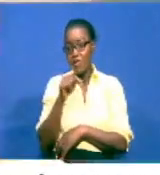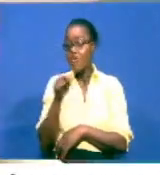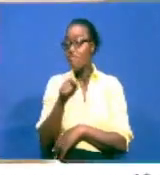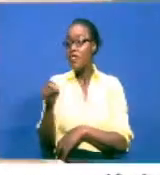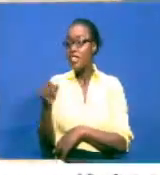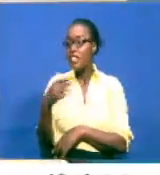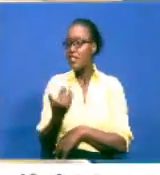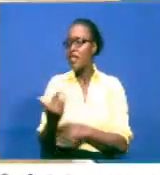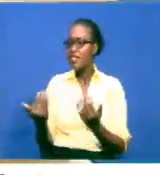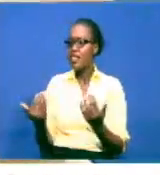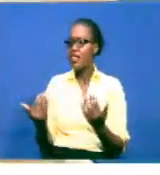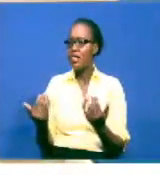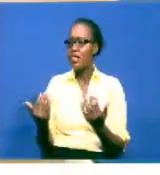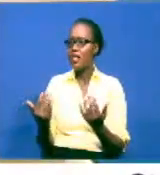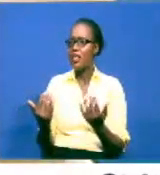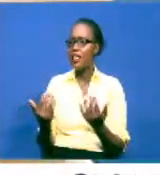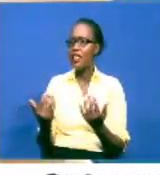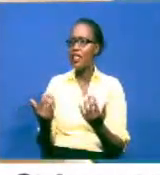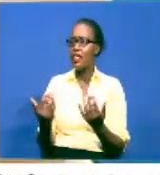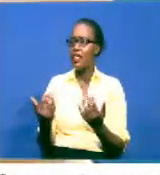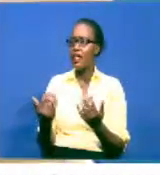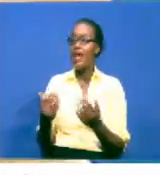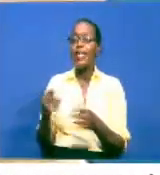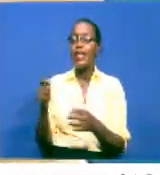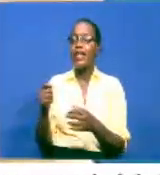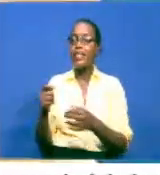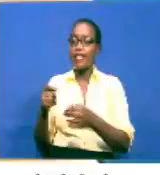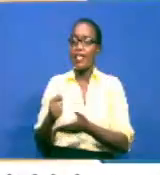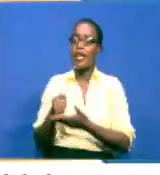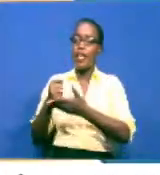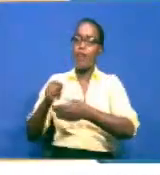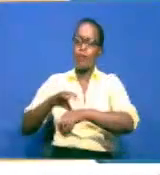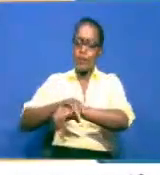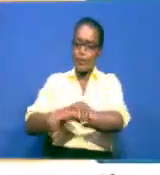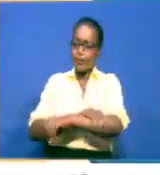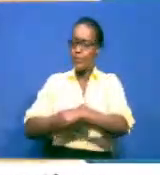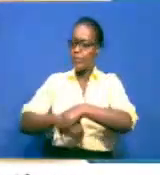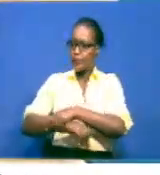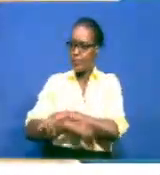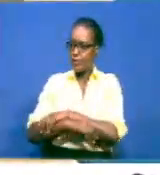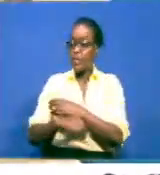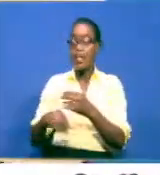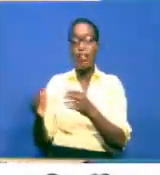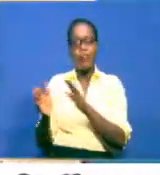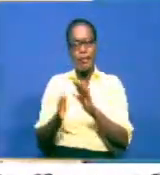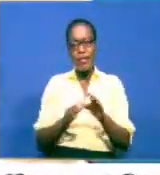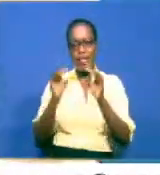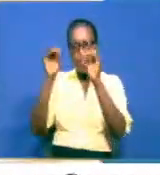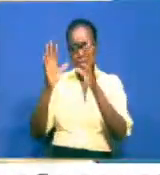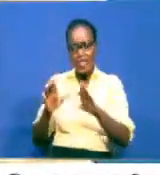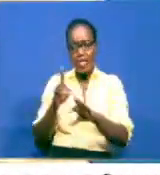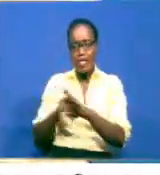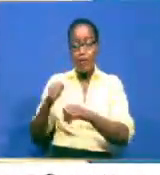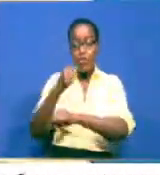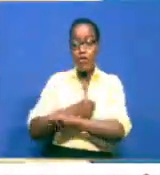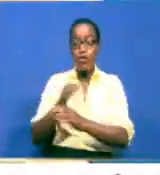children, right now they are not doing physiotherapy. Right now they don't have a shadow teacher. So when you know, schools open, they're